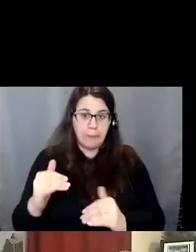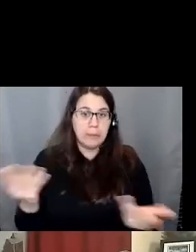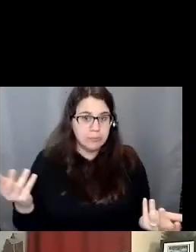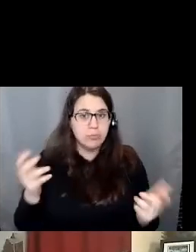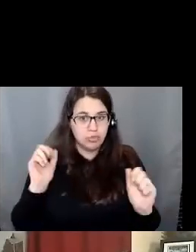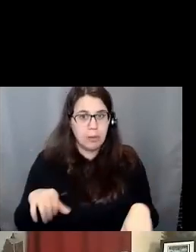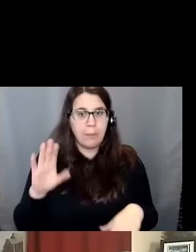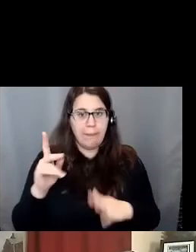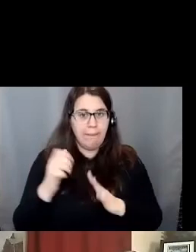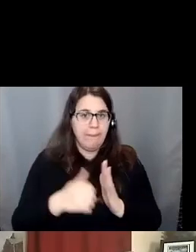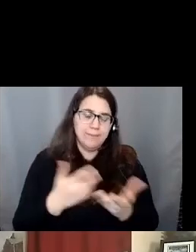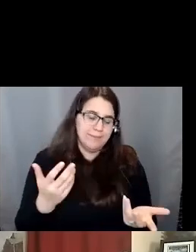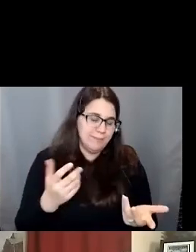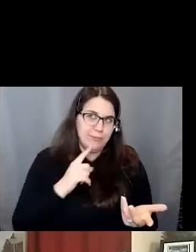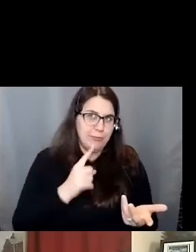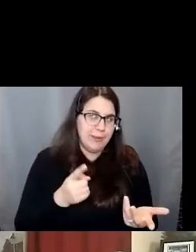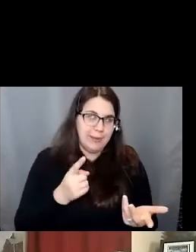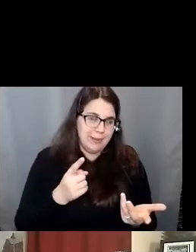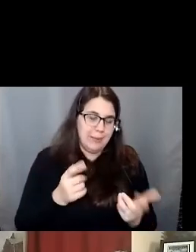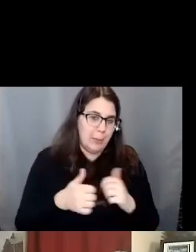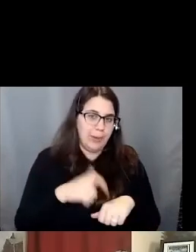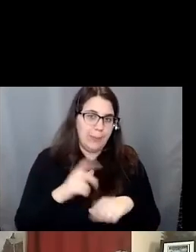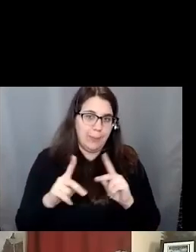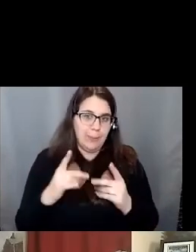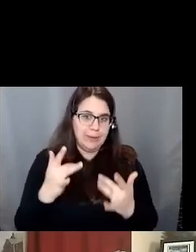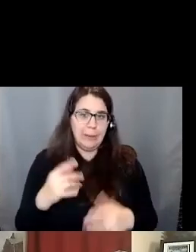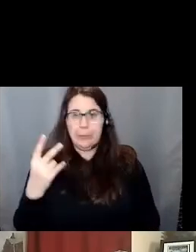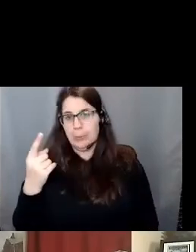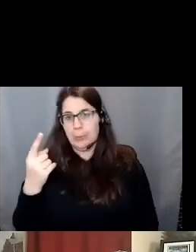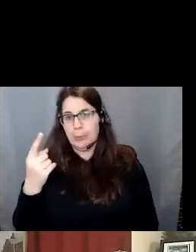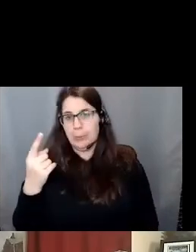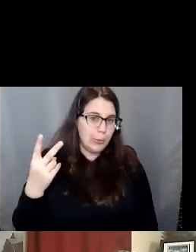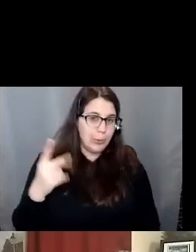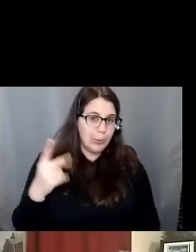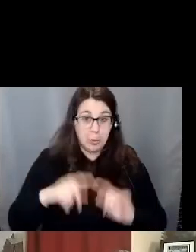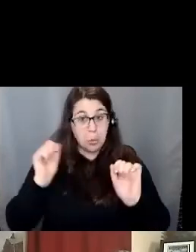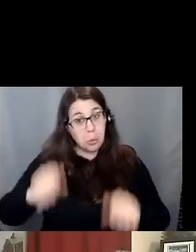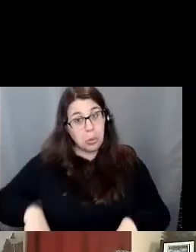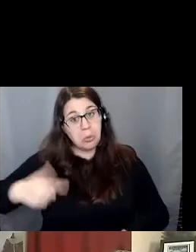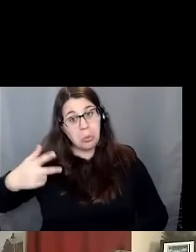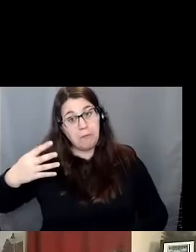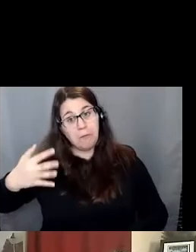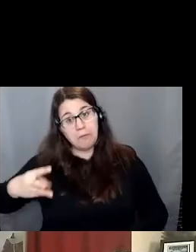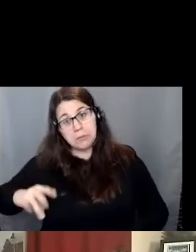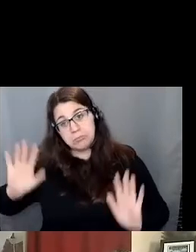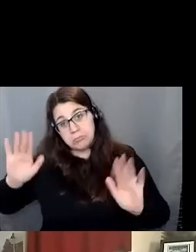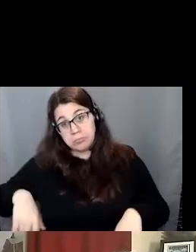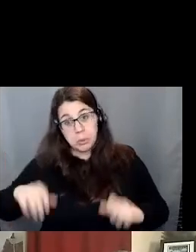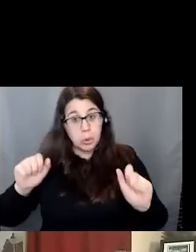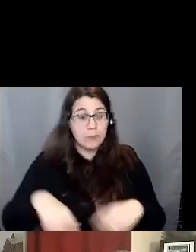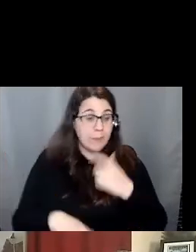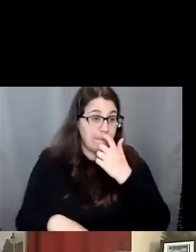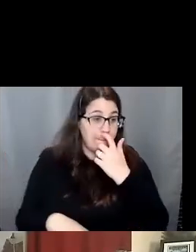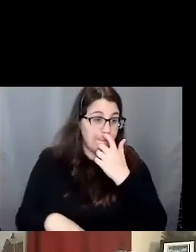We very seldom see more than a couple, but you could. And so you select from what's been set up in the system,